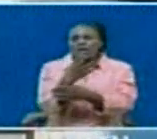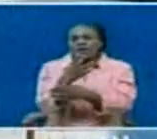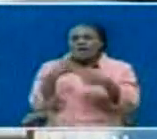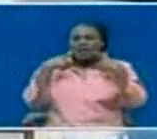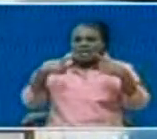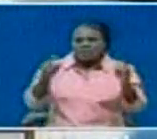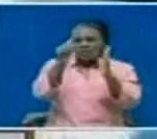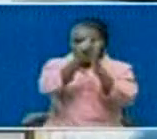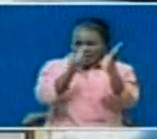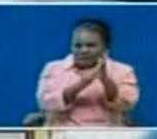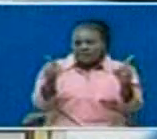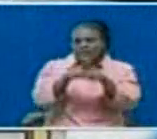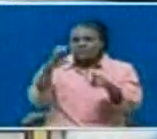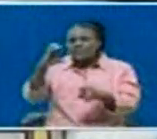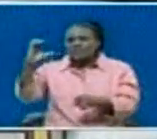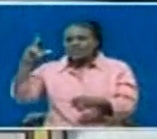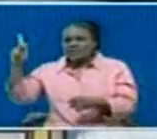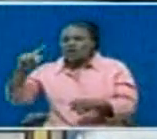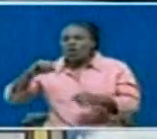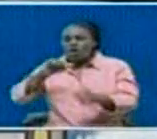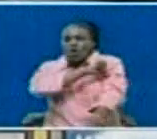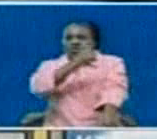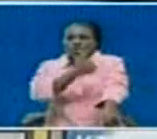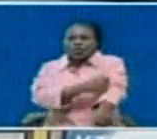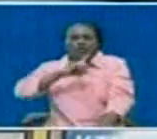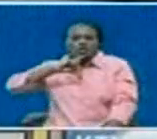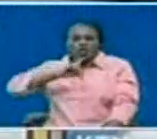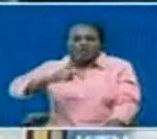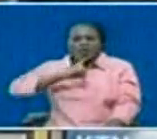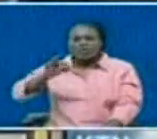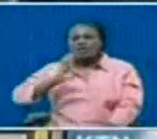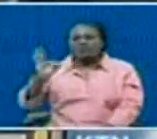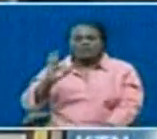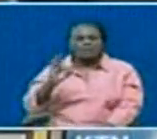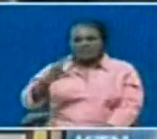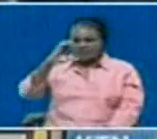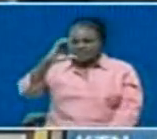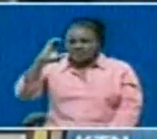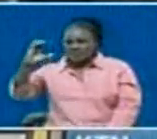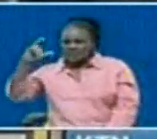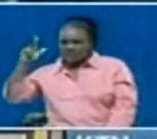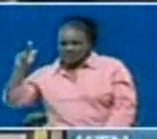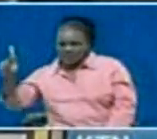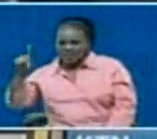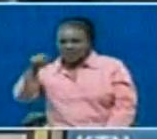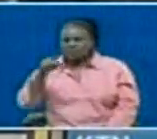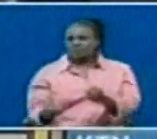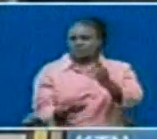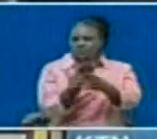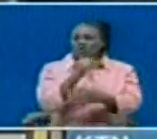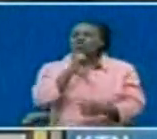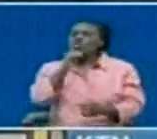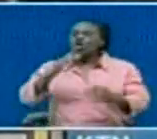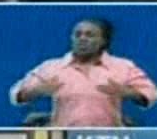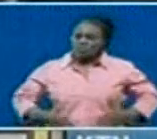Act, CCK had no authority to issue orders for fresh frequencies application. That CCK is constituted was not the